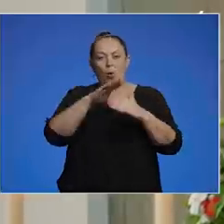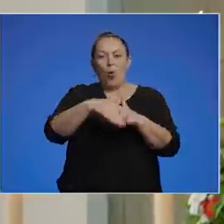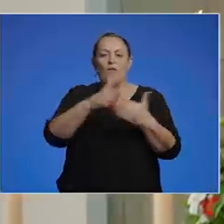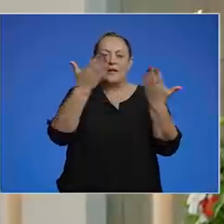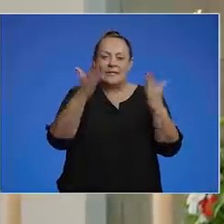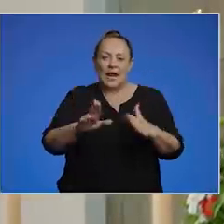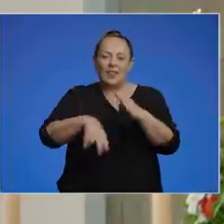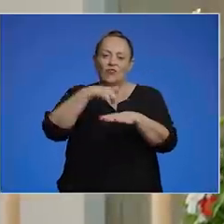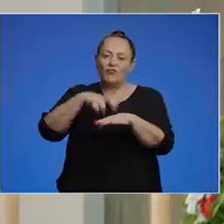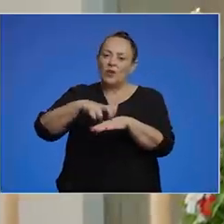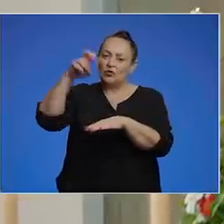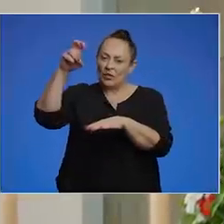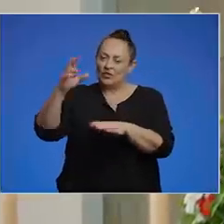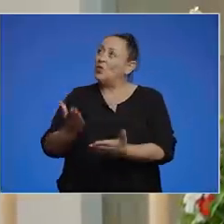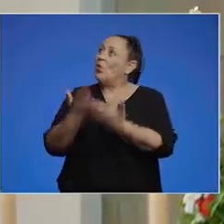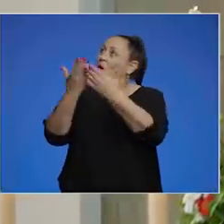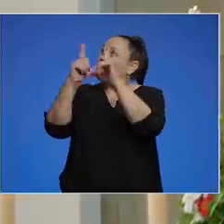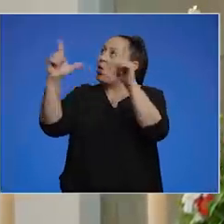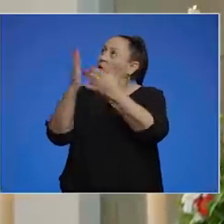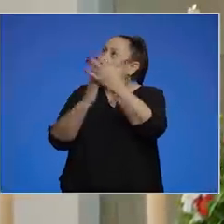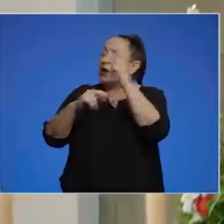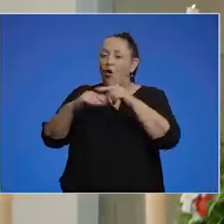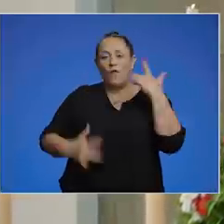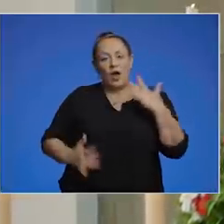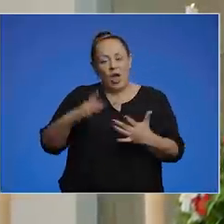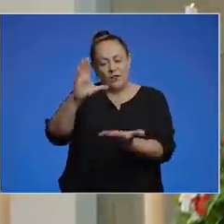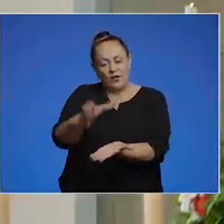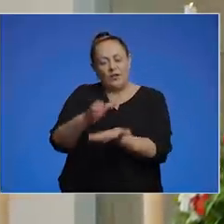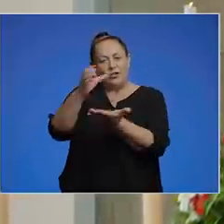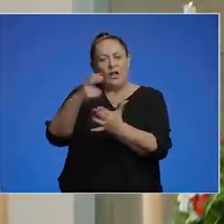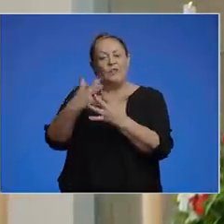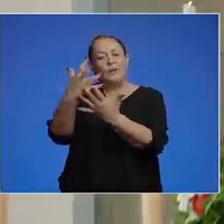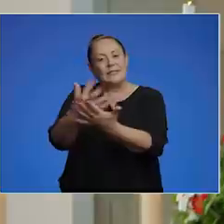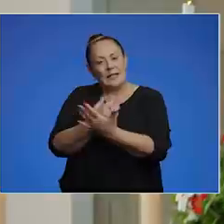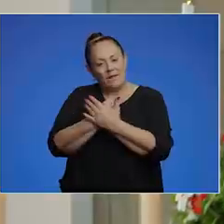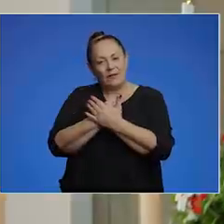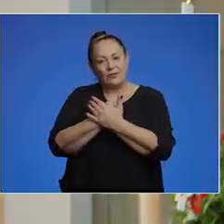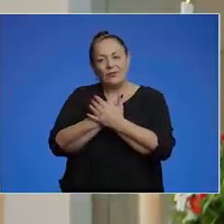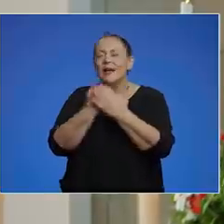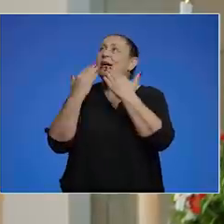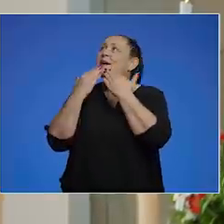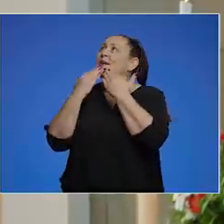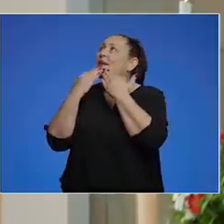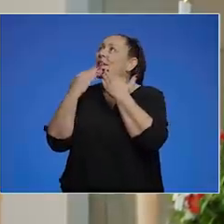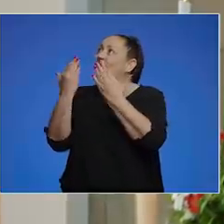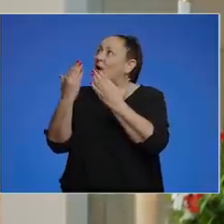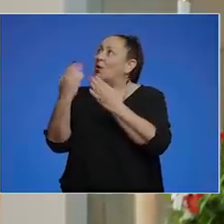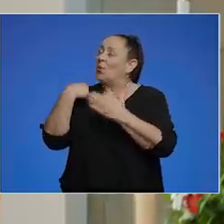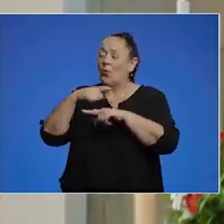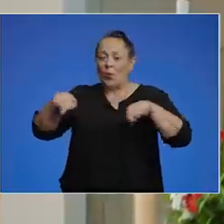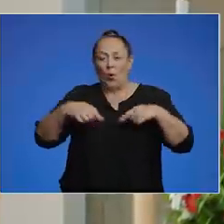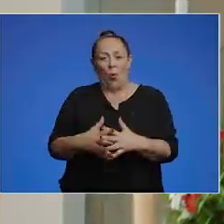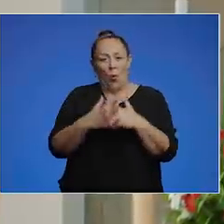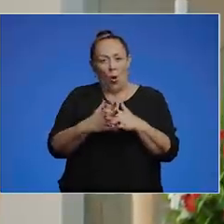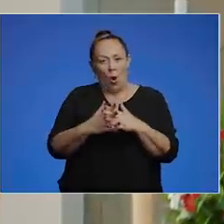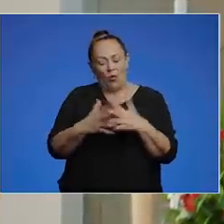the memorial of his death and resurrection, we offer you, Lord, the bread of life and the chalice of salvation, giving thanks that you have held us worthy